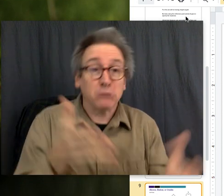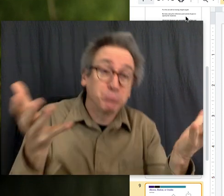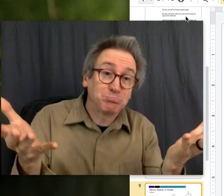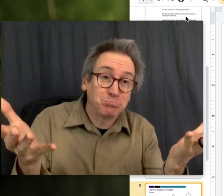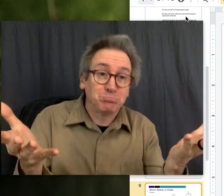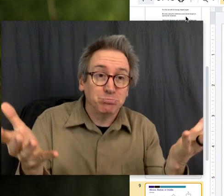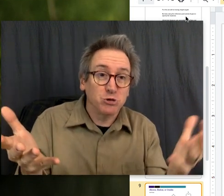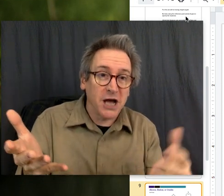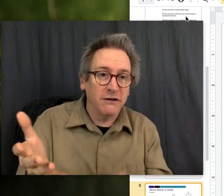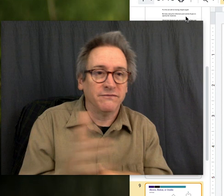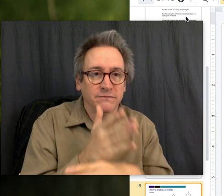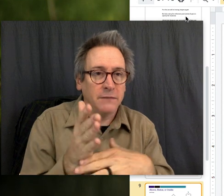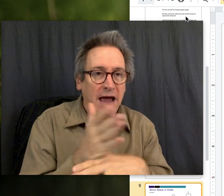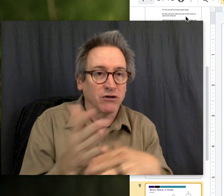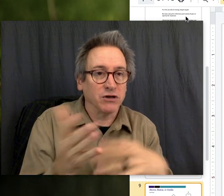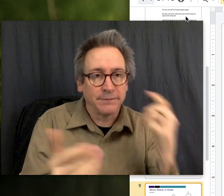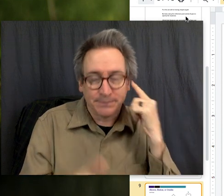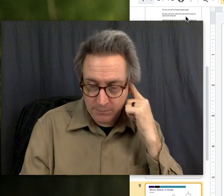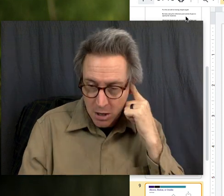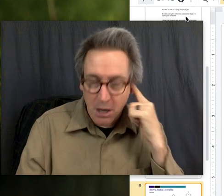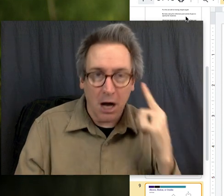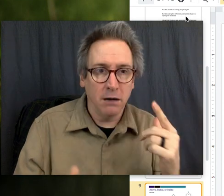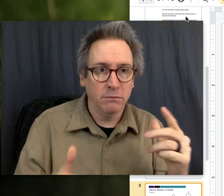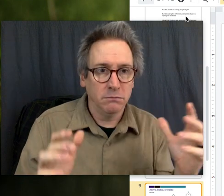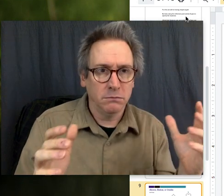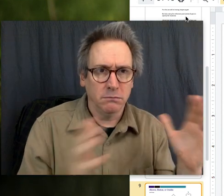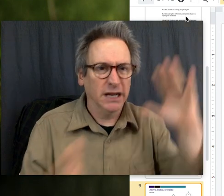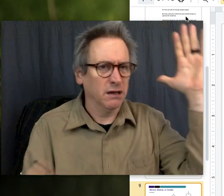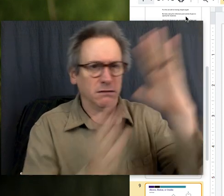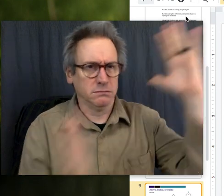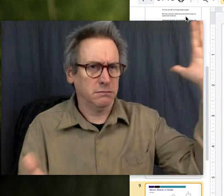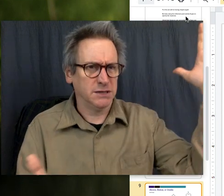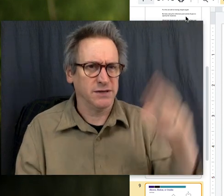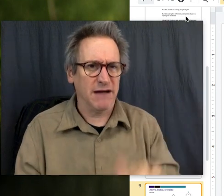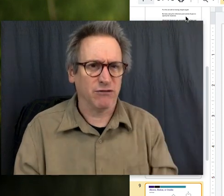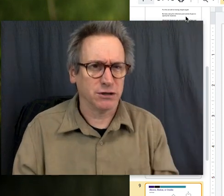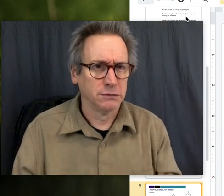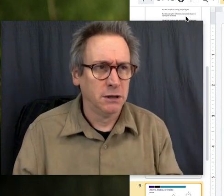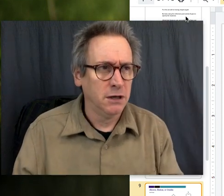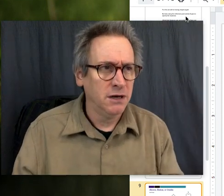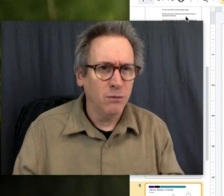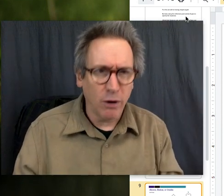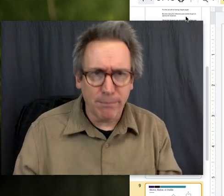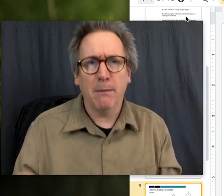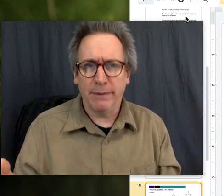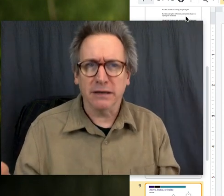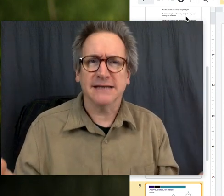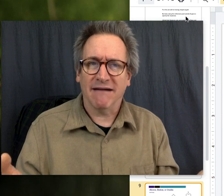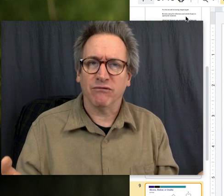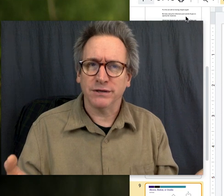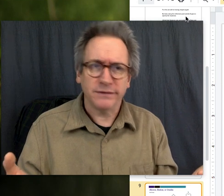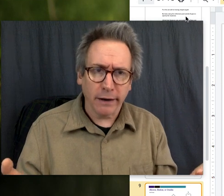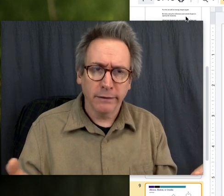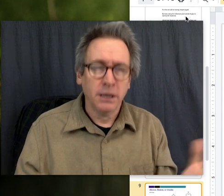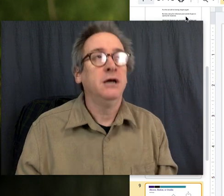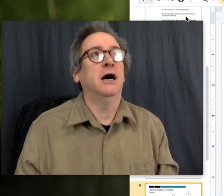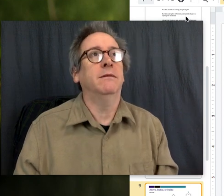Bear who's kind of average, right? Middle, I suppose, average. What Mama Bear is